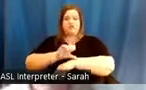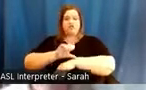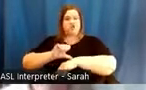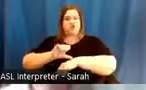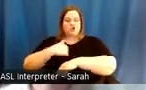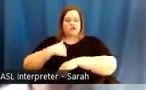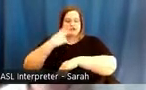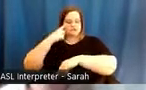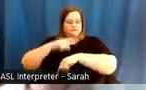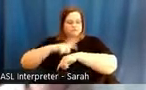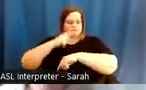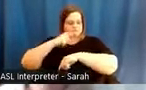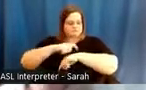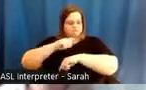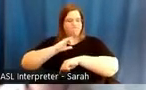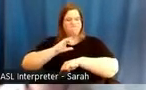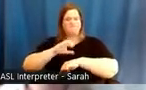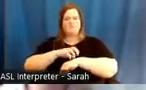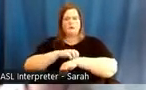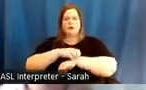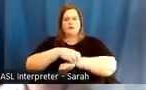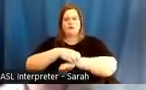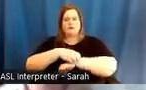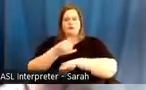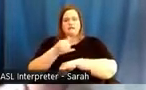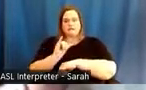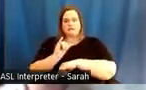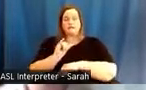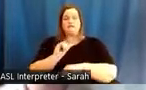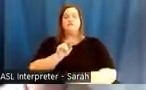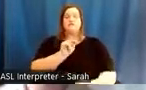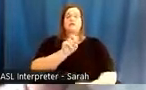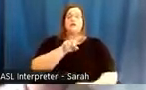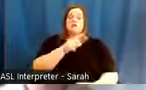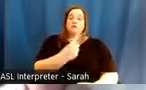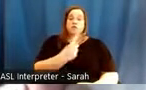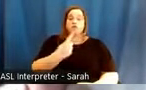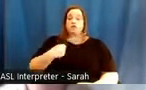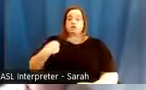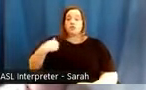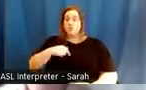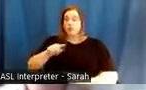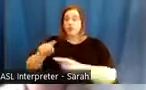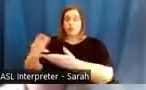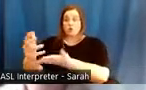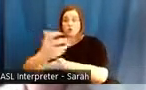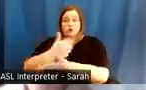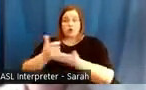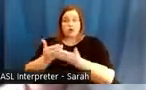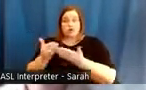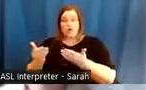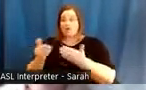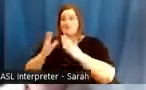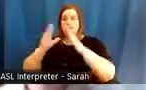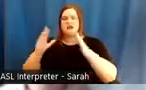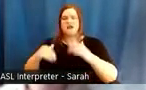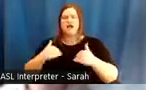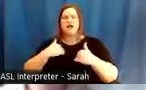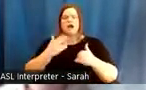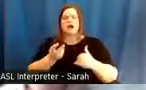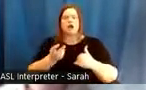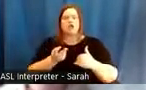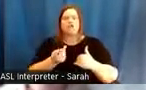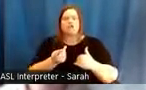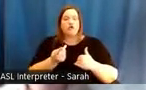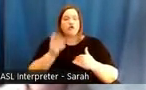marks. On November 1st, when we went to get his things, the entire house had dog hair and rabbit